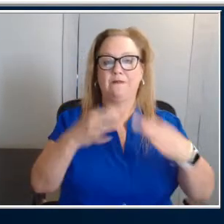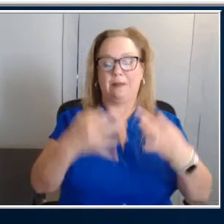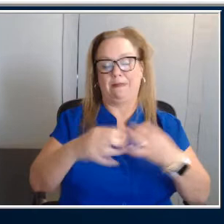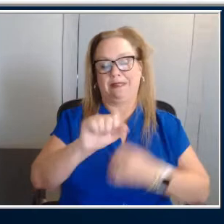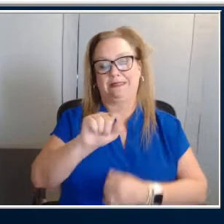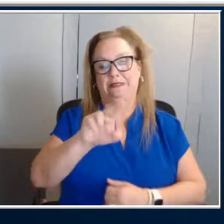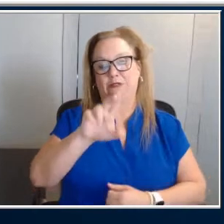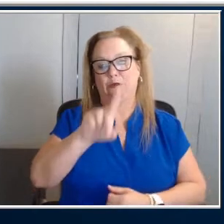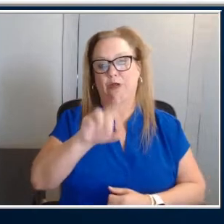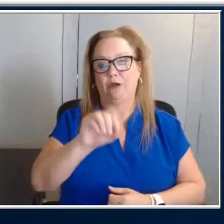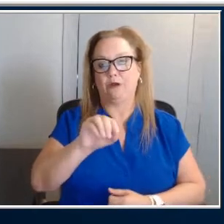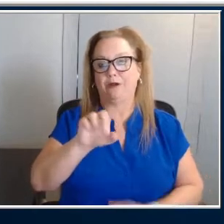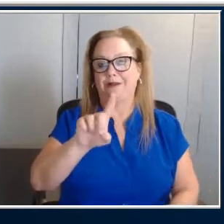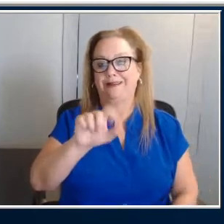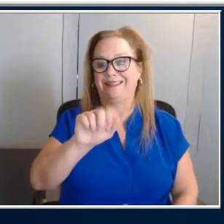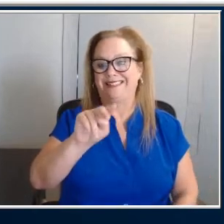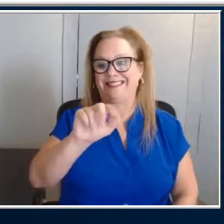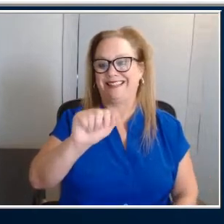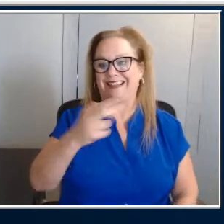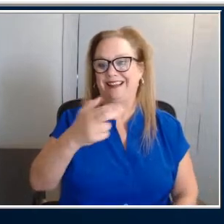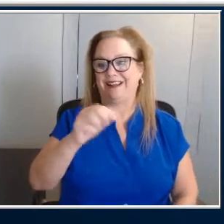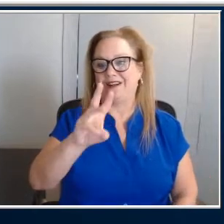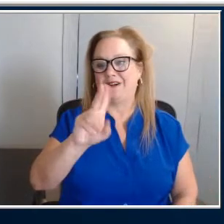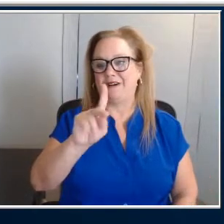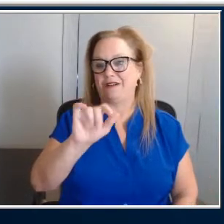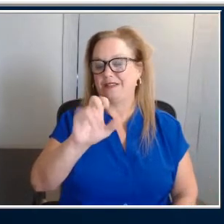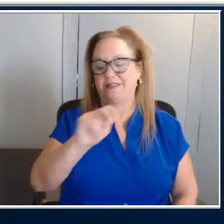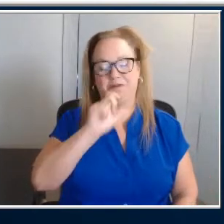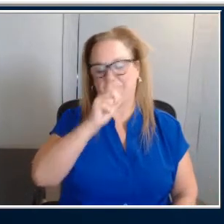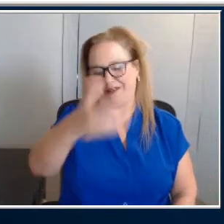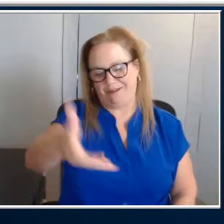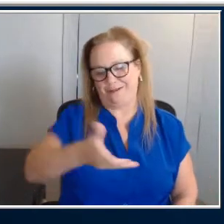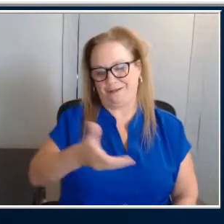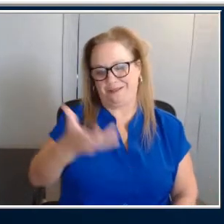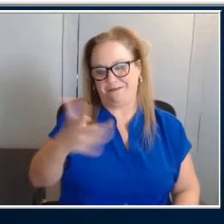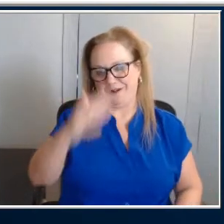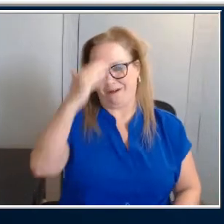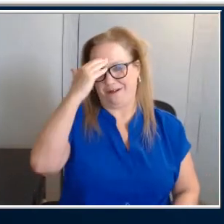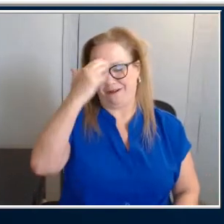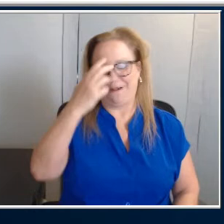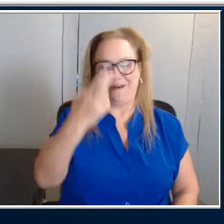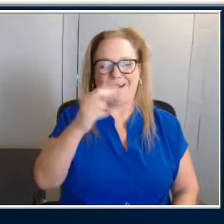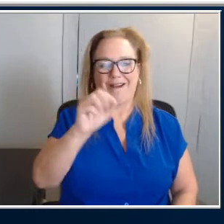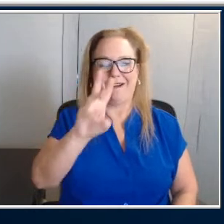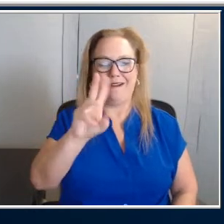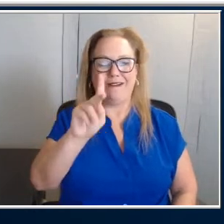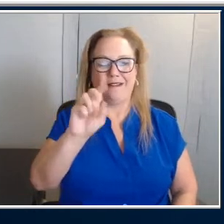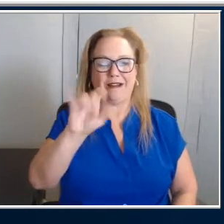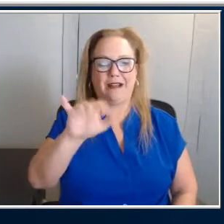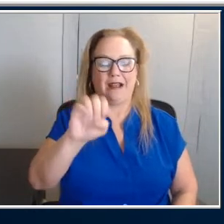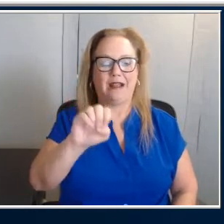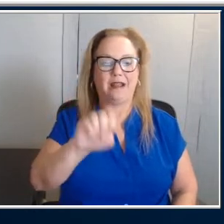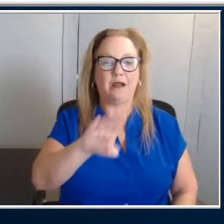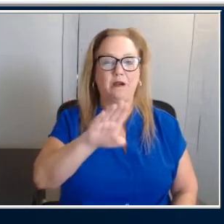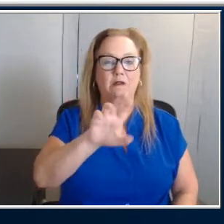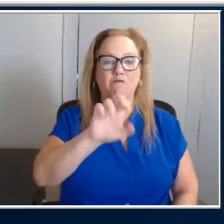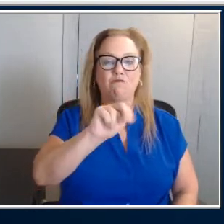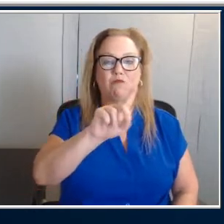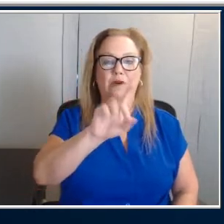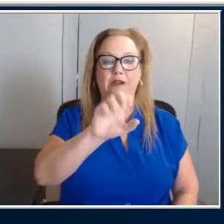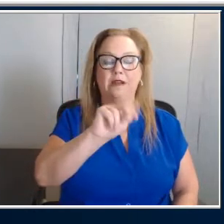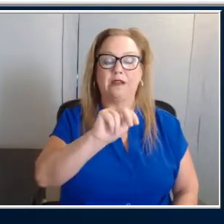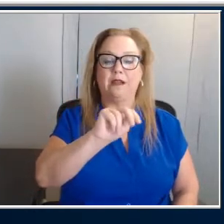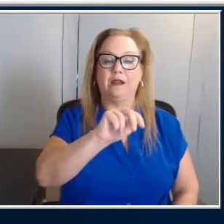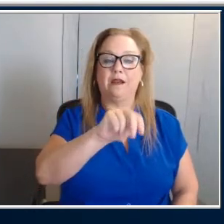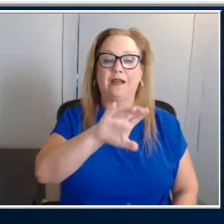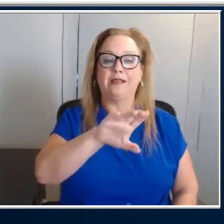Dr. Dana Hawkinson, of course, he needs no introduction. Quite. Dr. Brandon Comfort is an internal medicine specialist. He's been